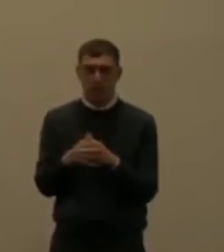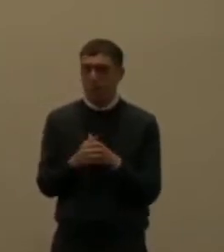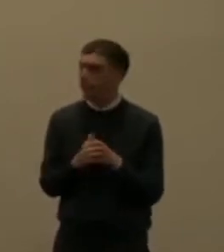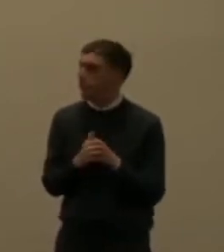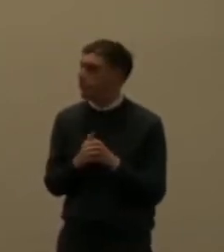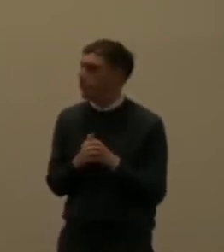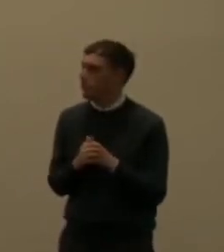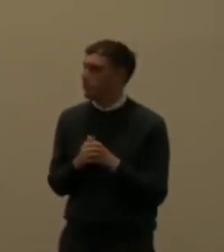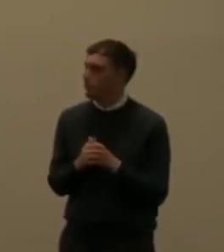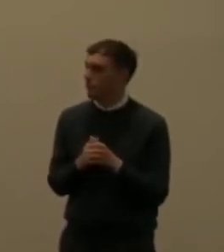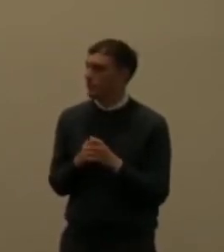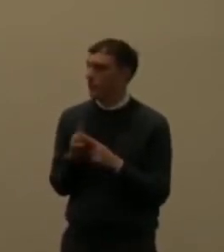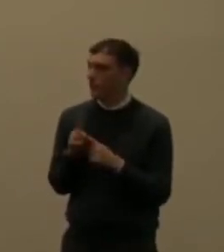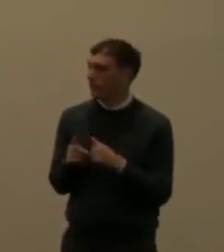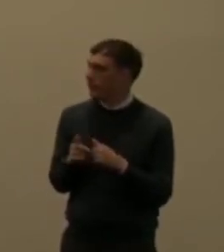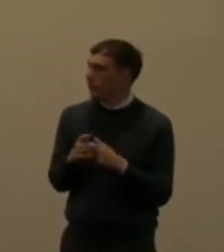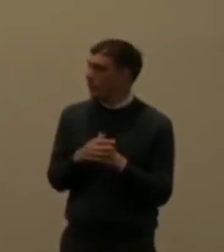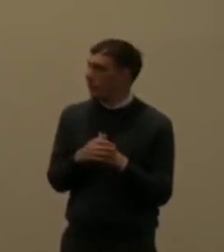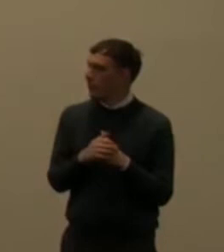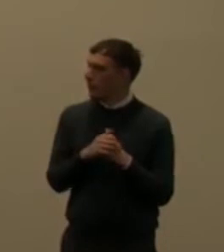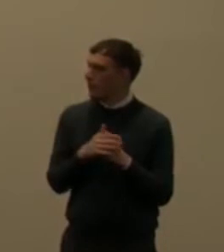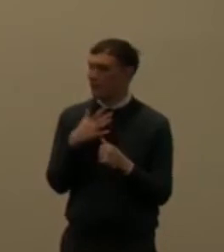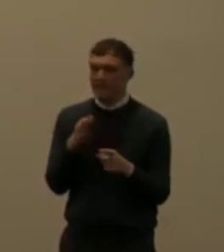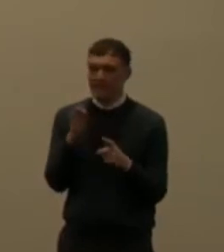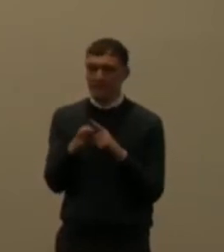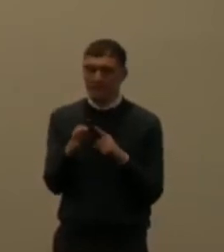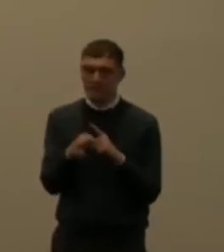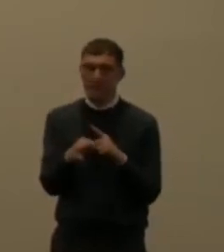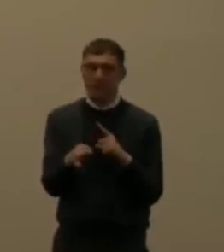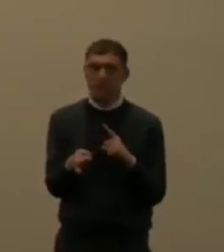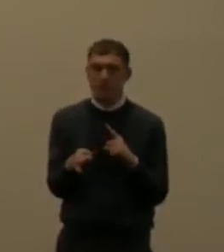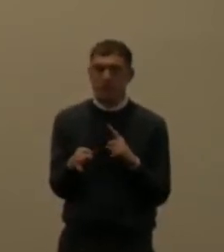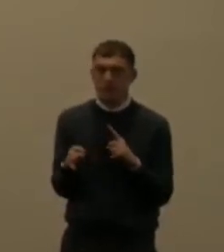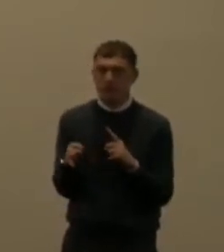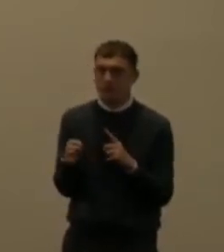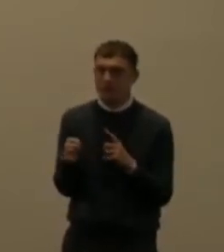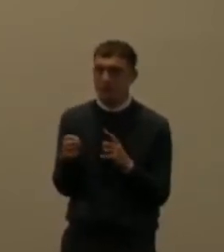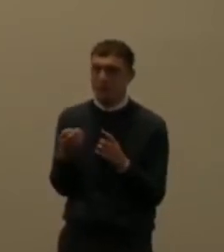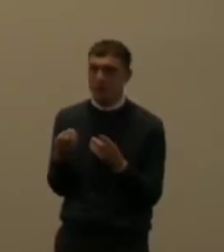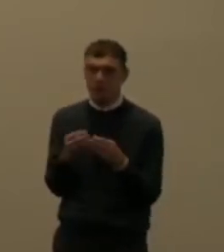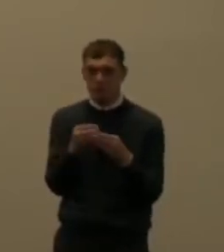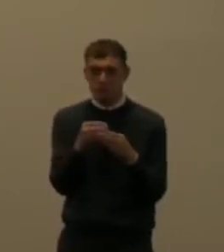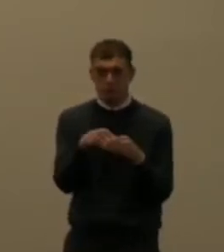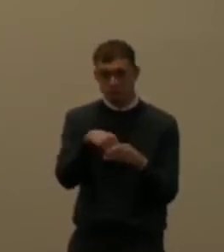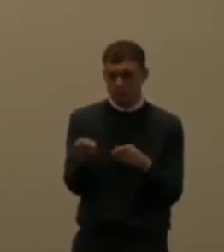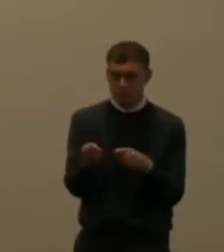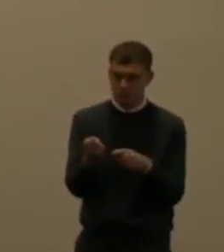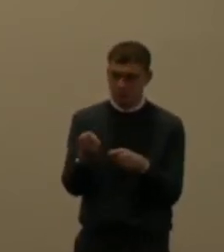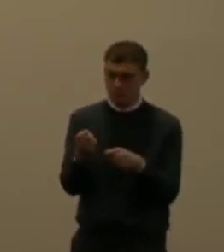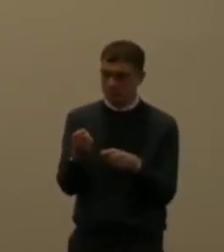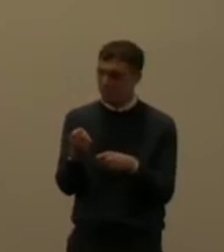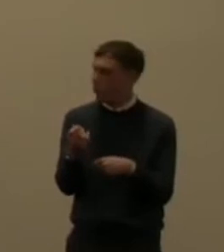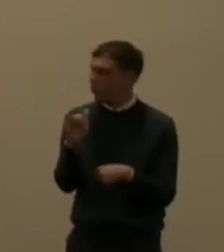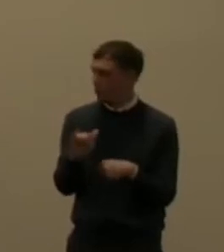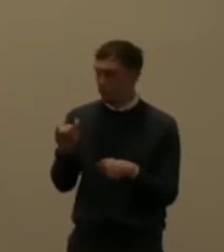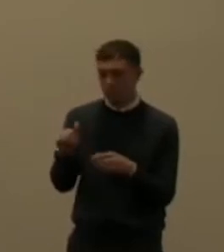then you just need to specify in which folder you want to extract or unzip